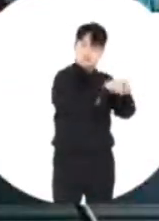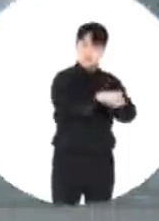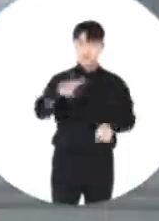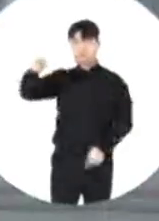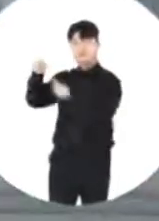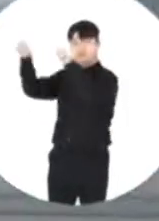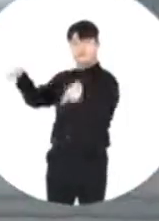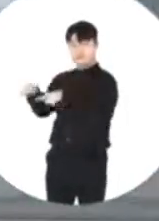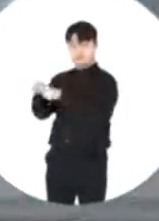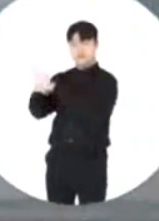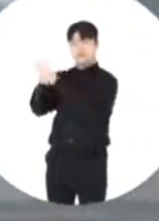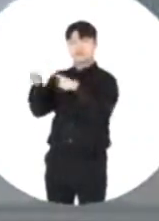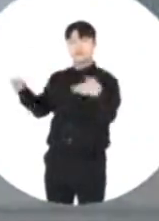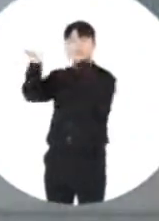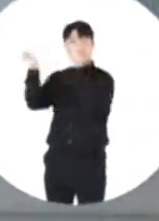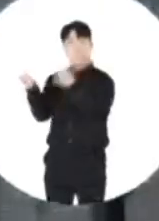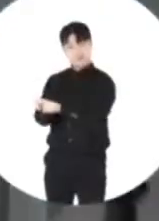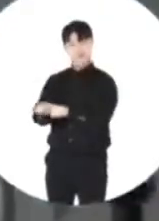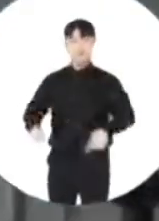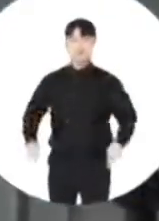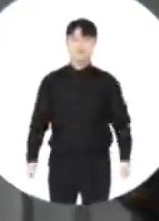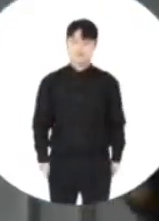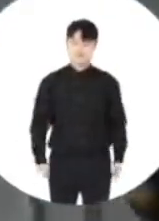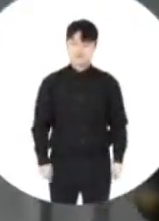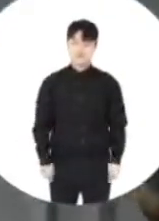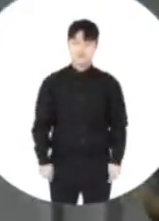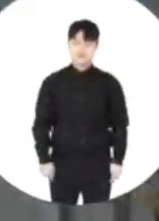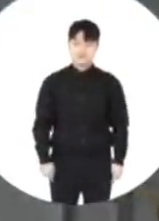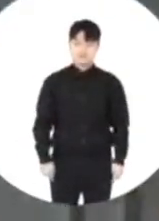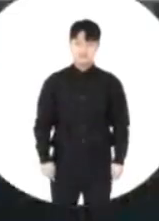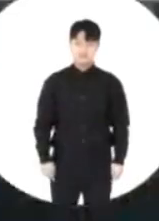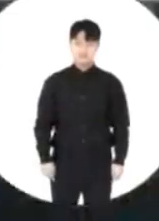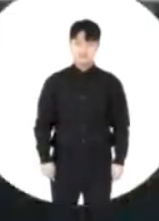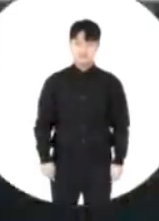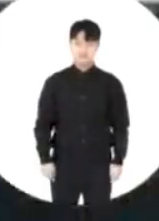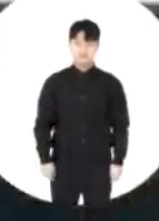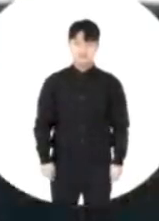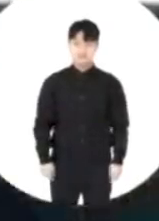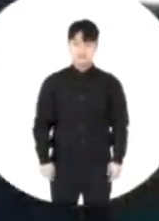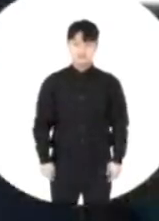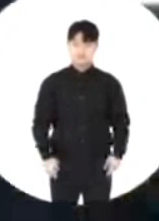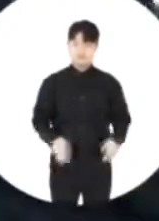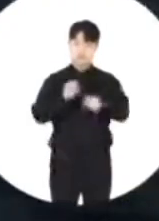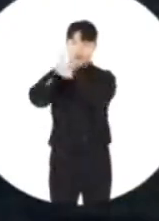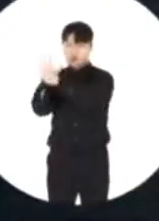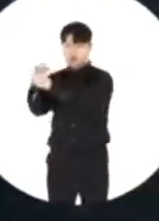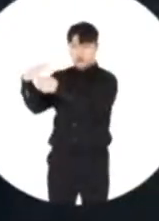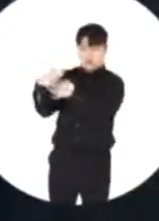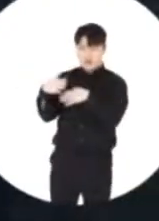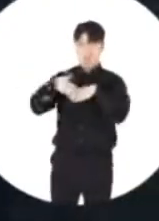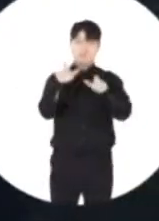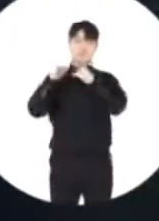galleries. The other gives you the experience of an entire movie theater. Both within the